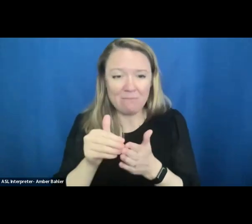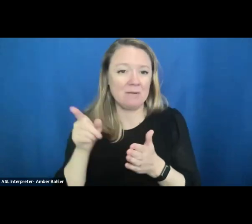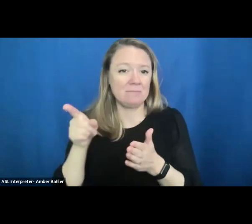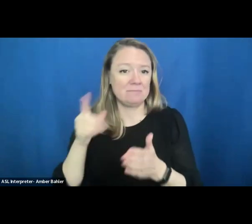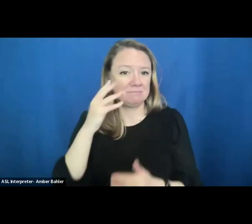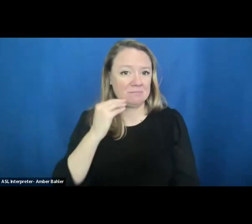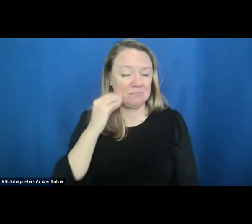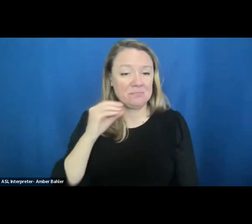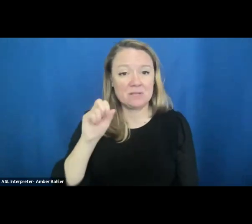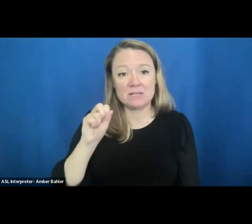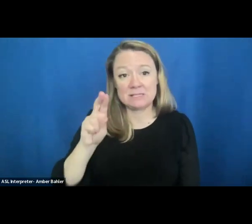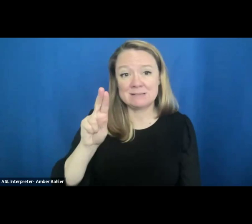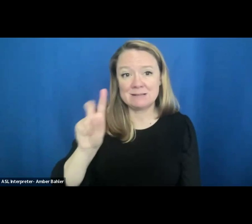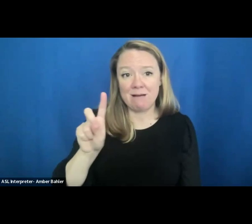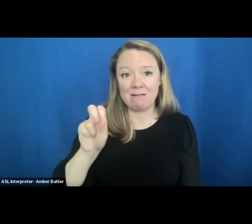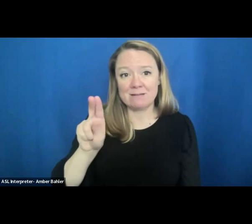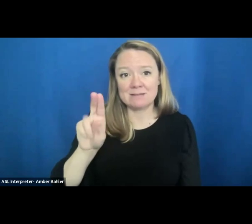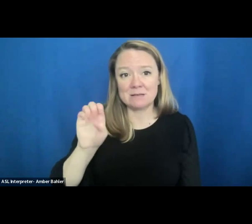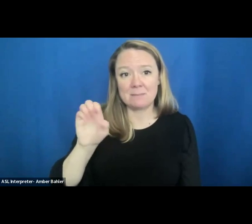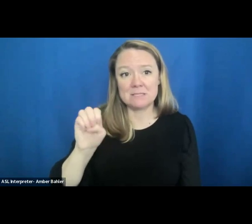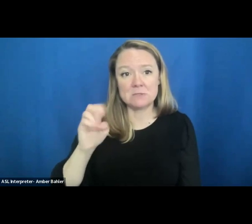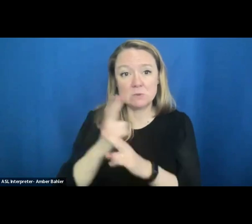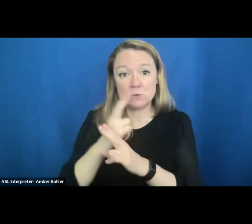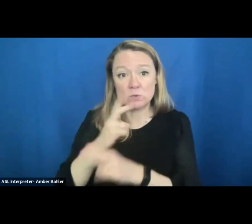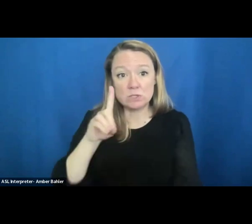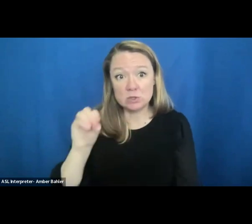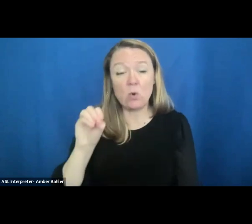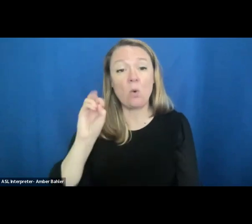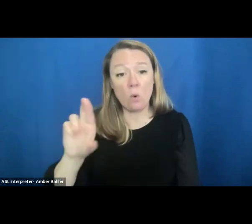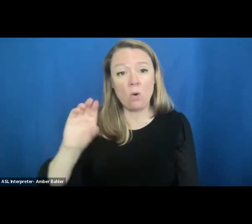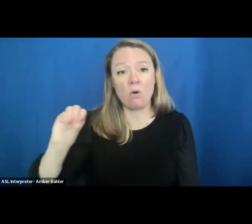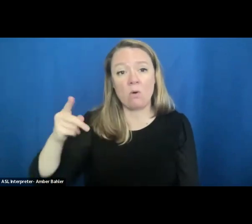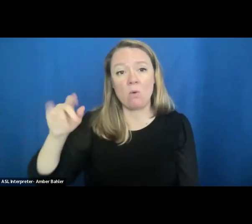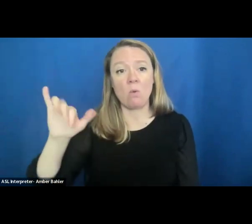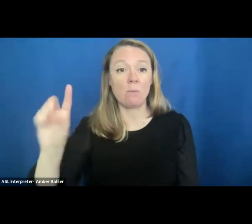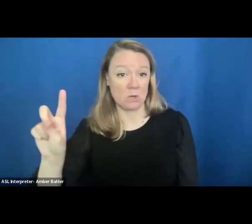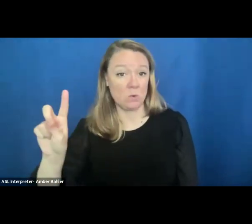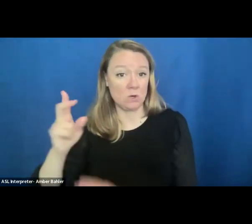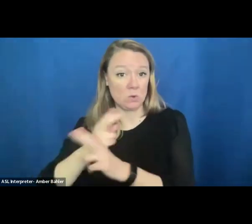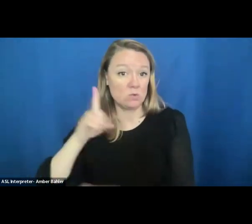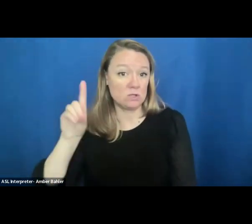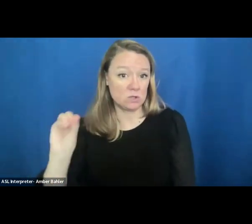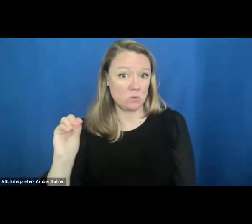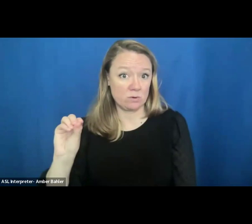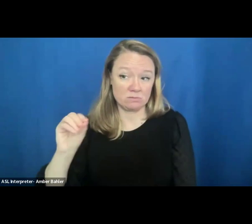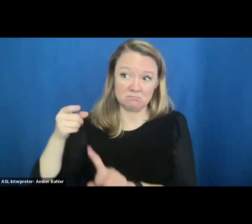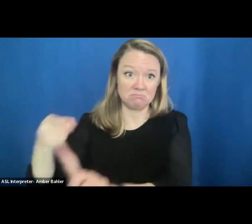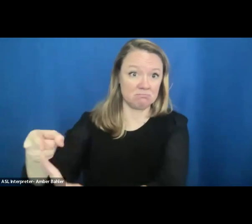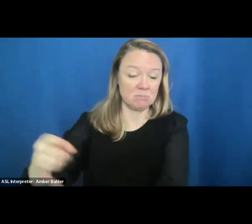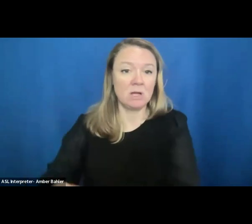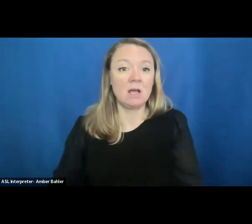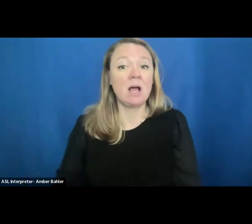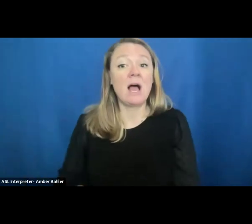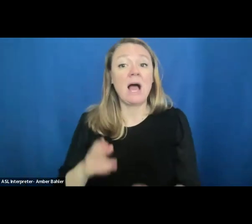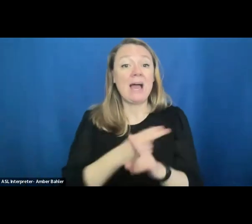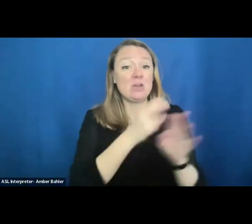opioid use disorder in particular. And I've said, use this phrase more than once with the CRIS Committee,